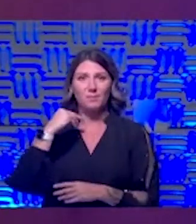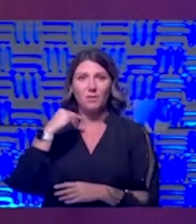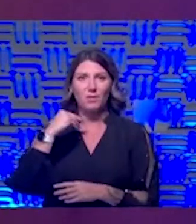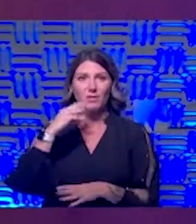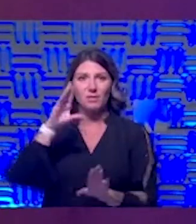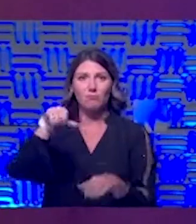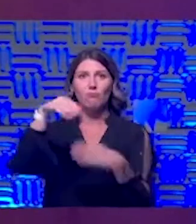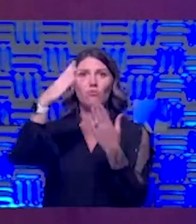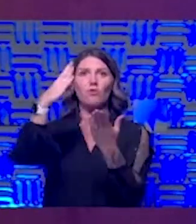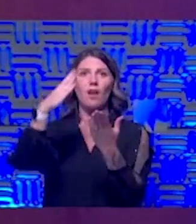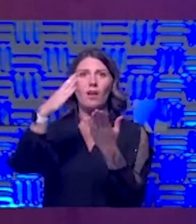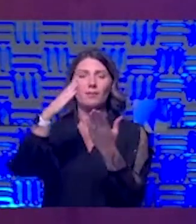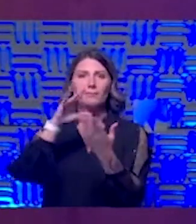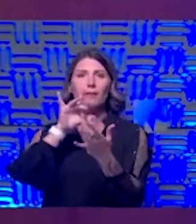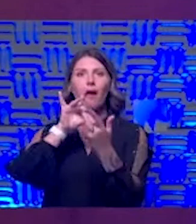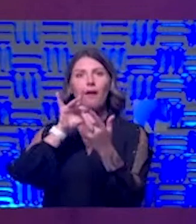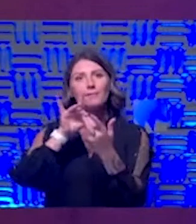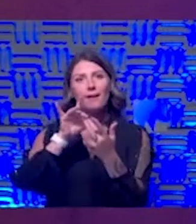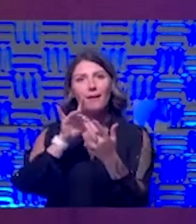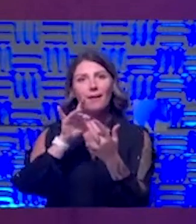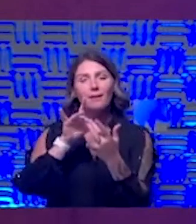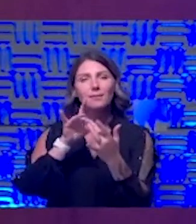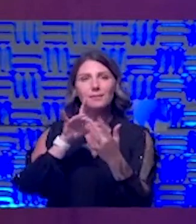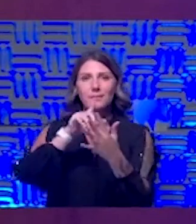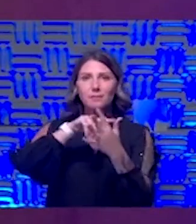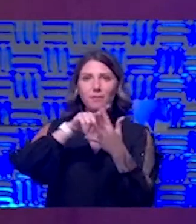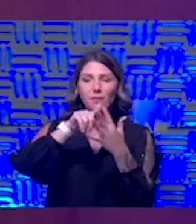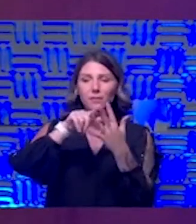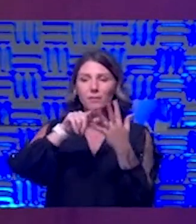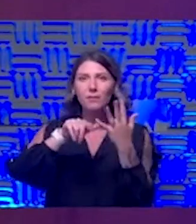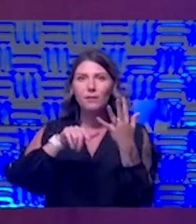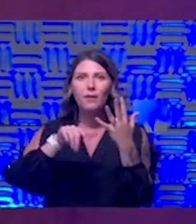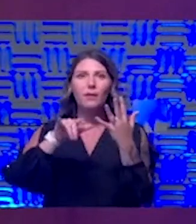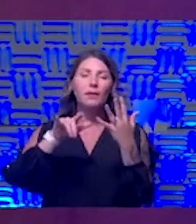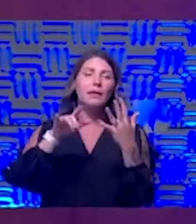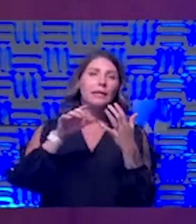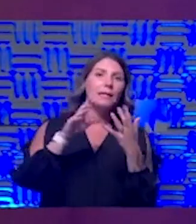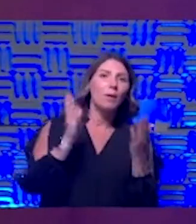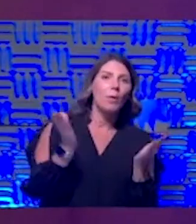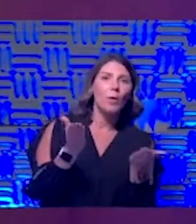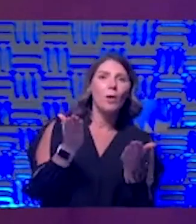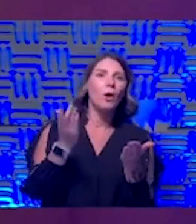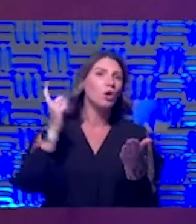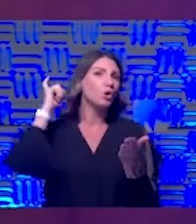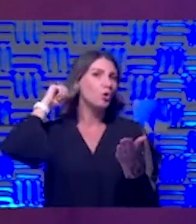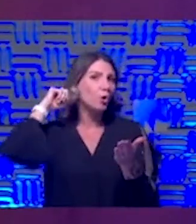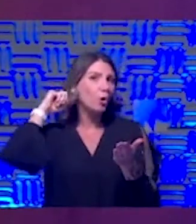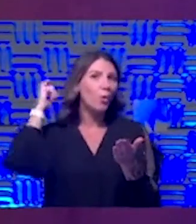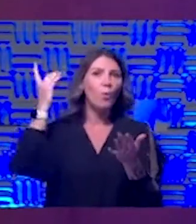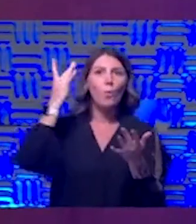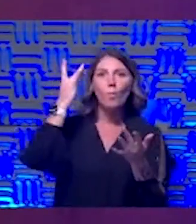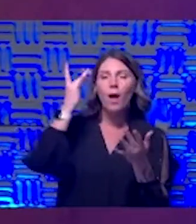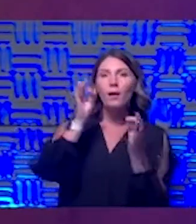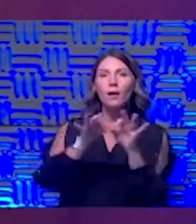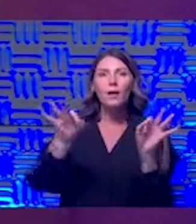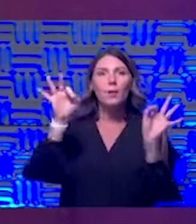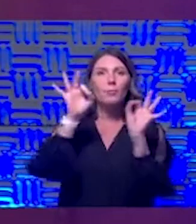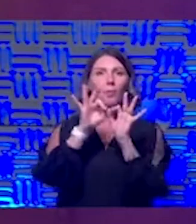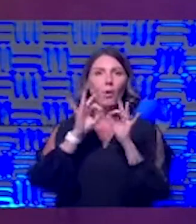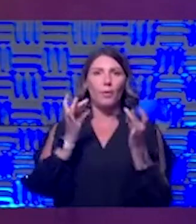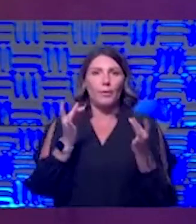provide the context, kind of provide, here's the neurological why you need meditation, because that fight or